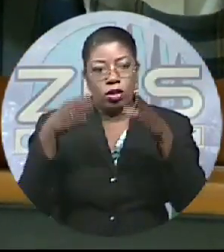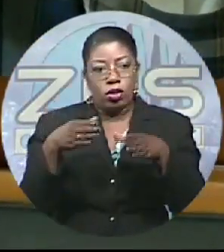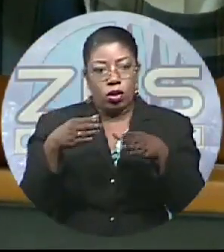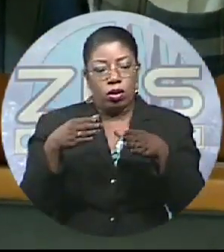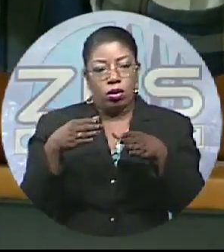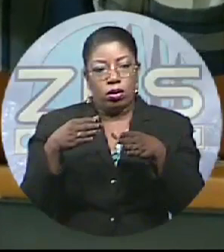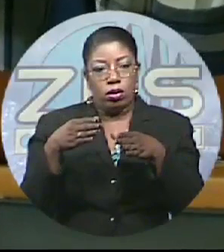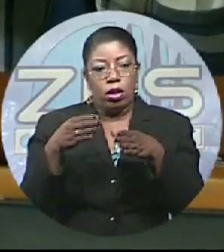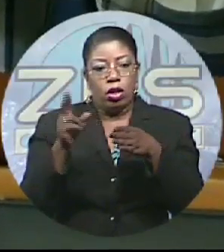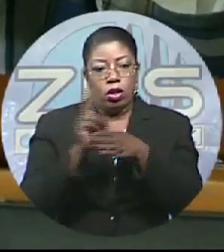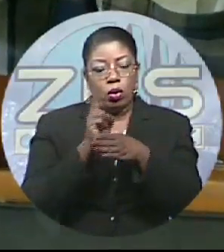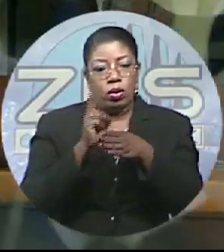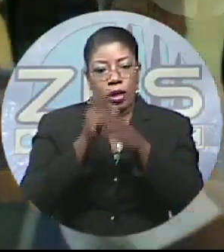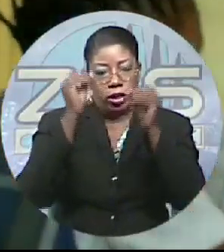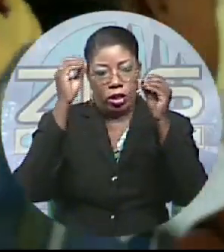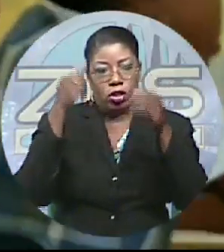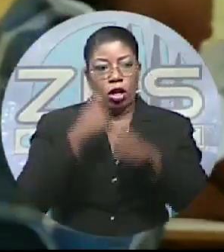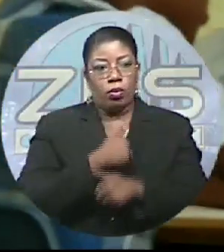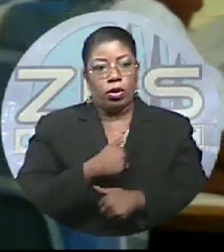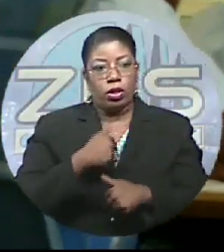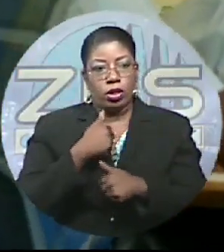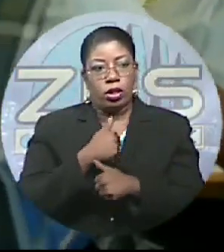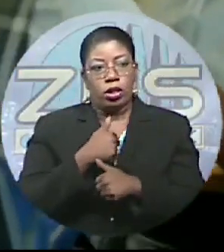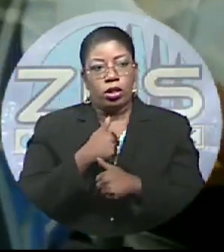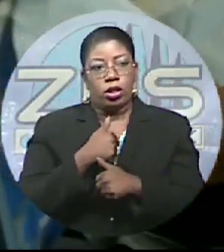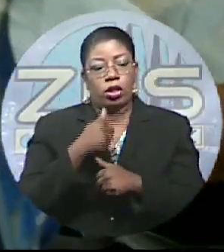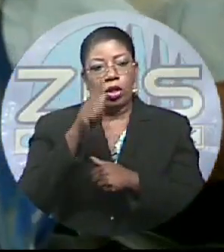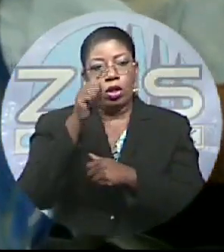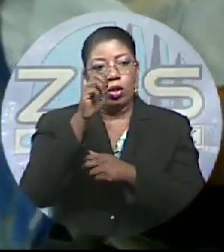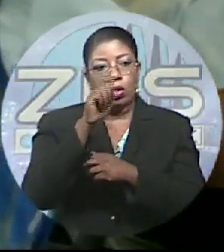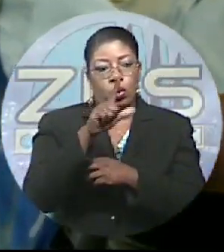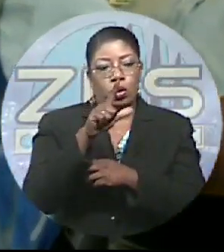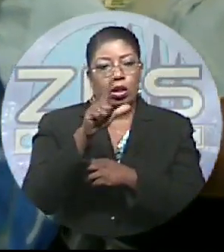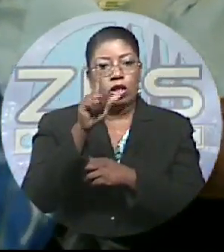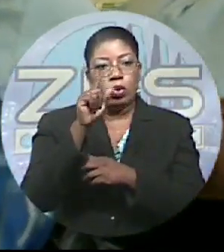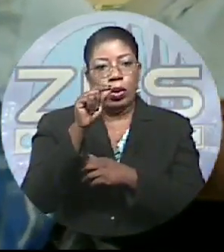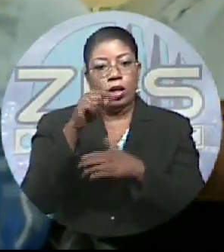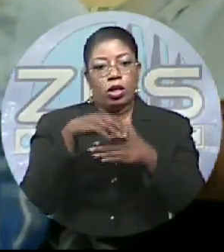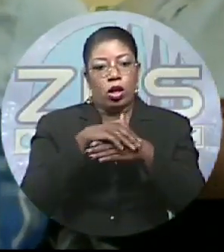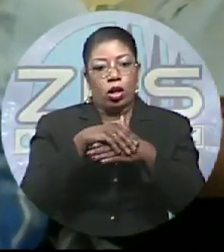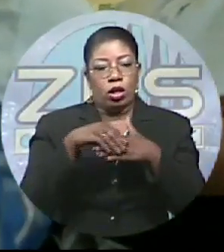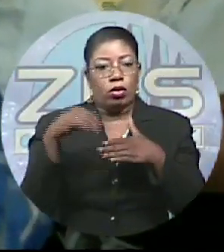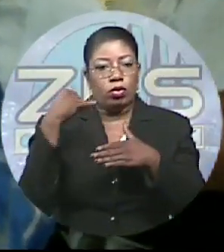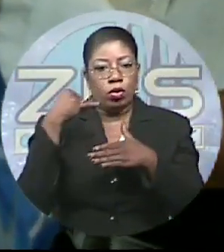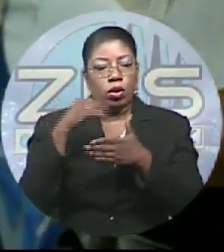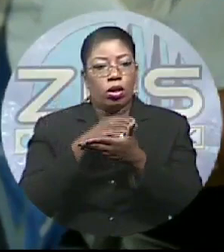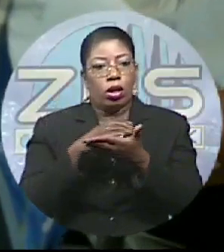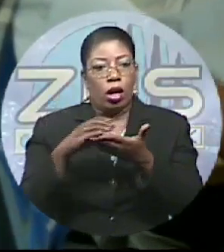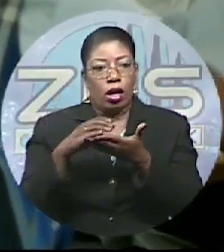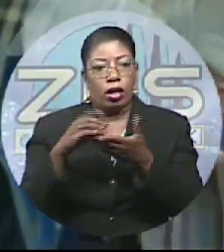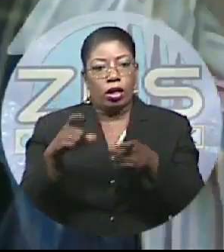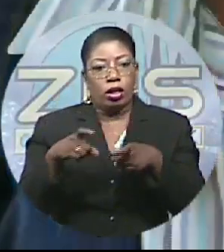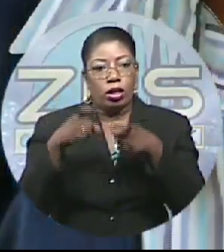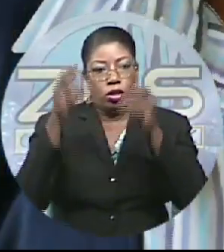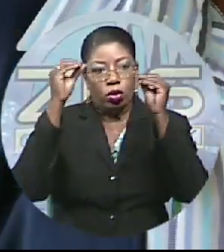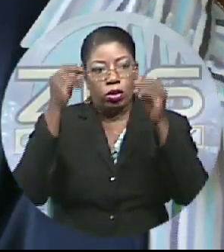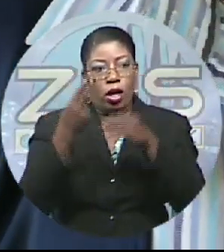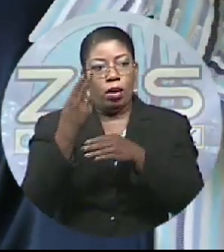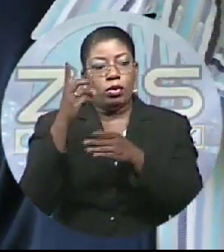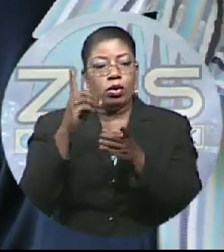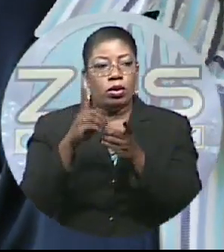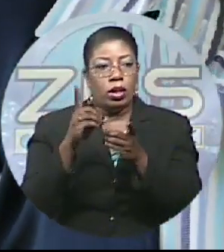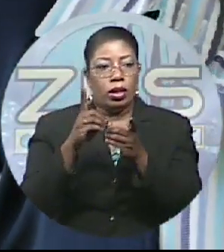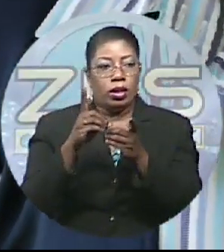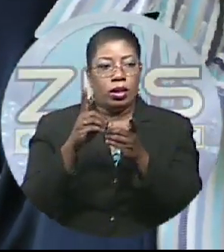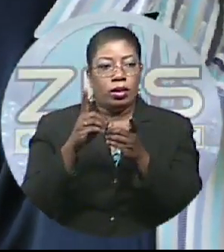Stubbs use their Teachers Appreciation Tokens, $20 phone cards, to keep students up to date and to stay